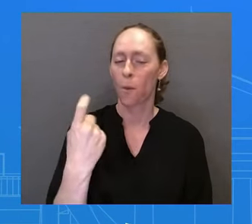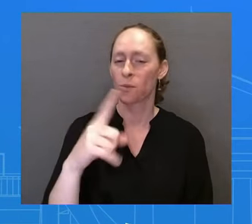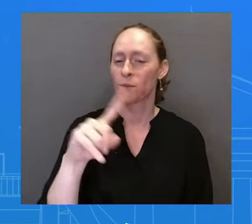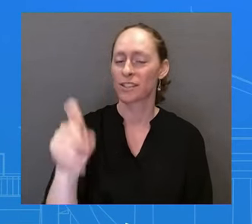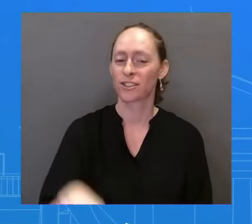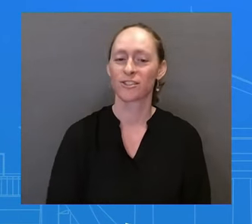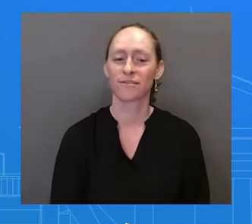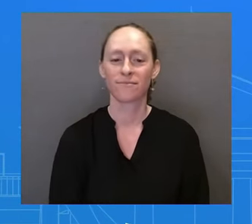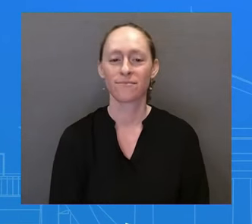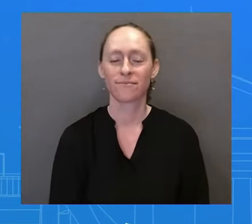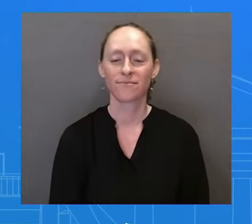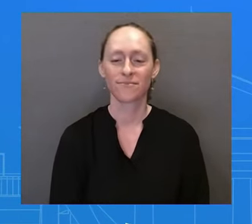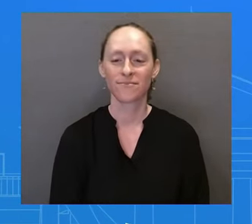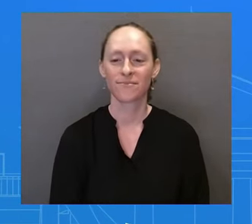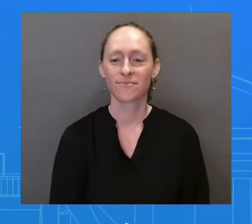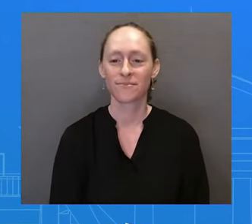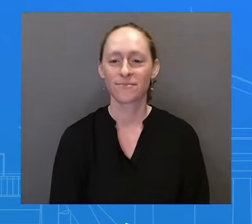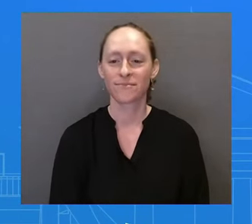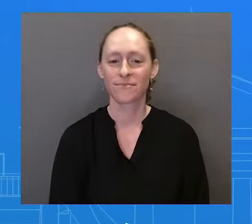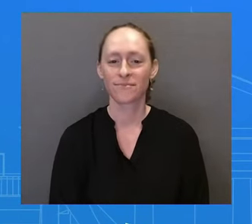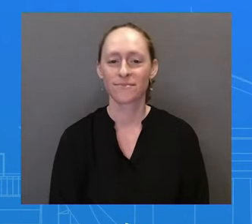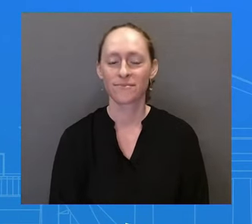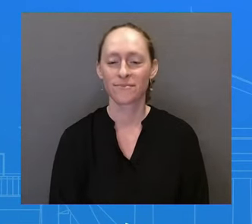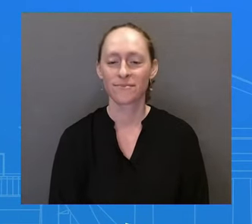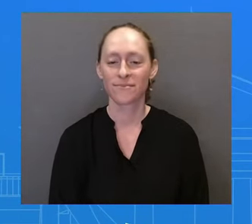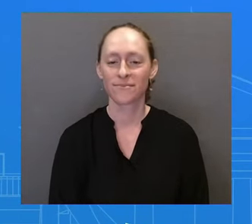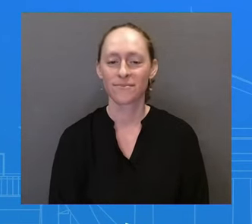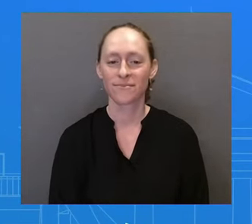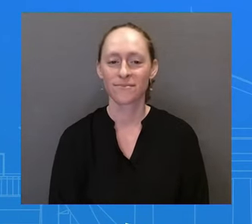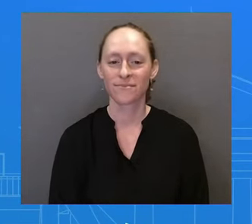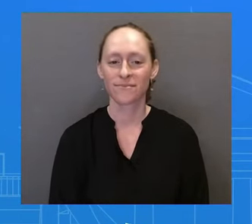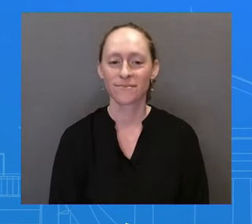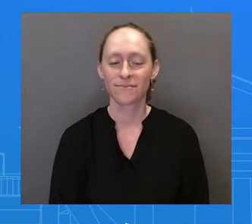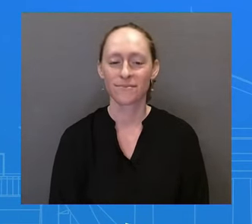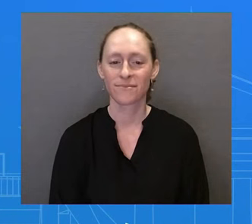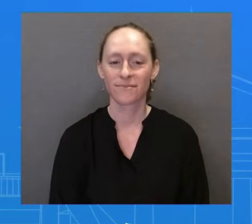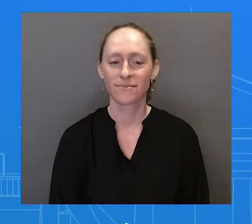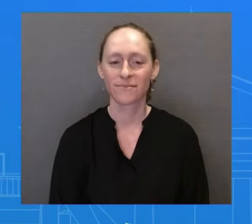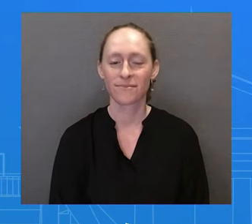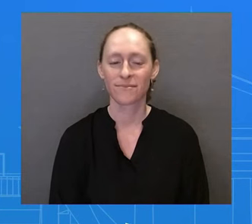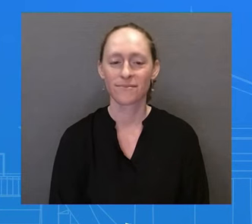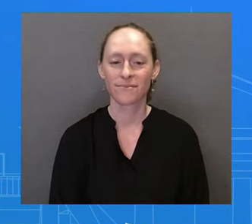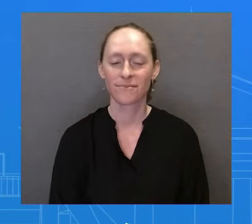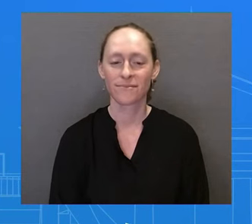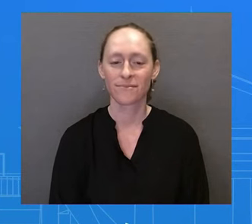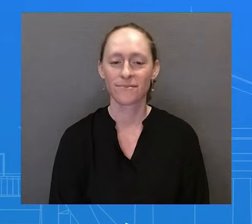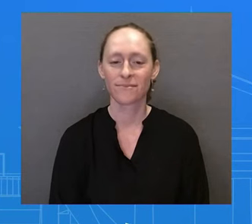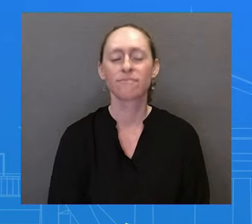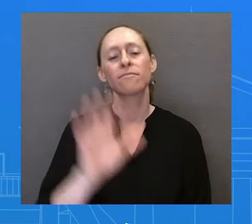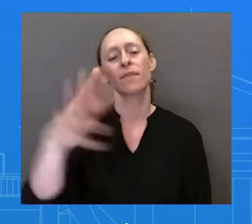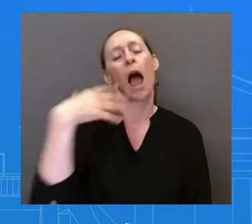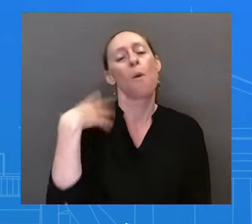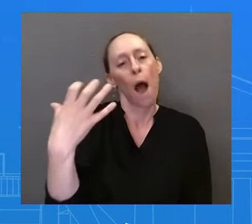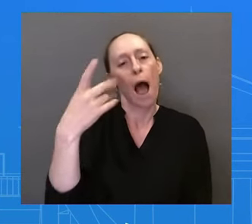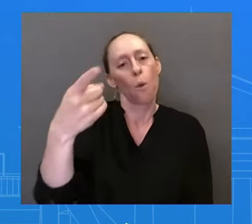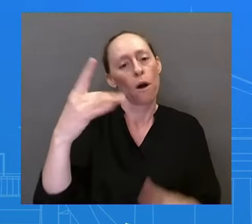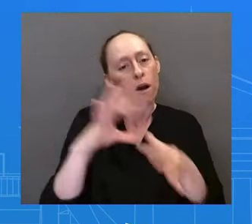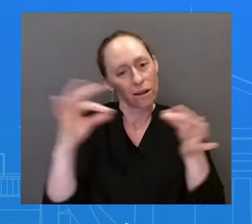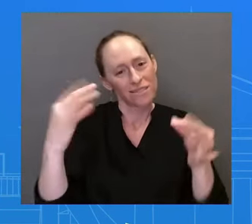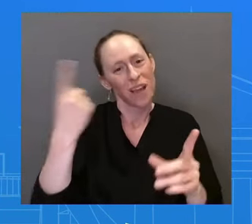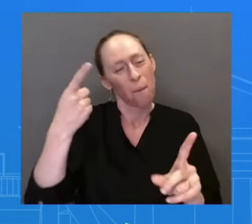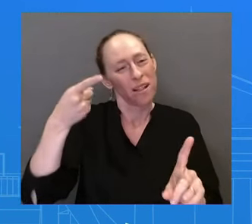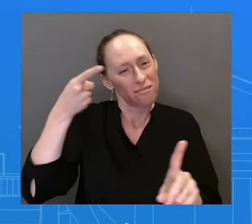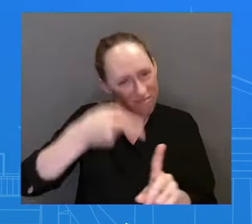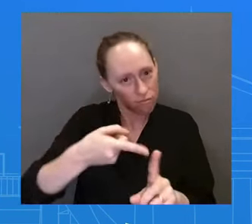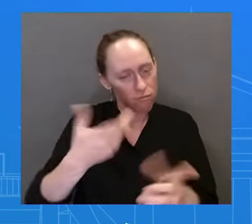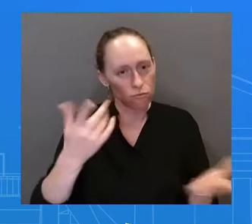like first to take one more stab at getting you to say something substantive about the Trump case. Go for it. And then